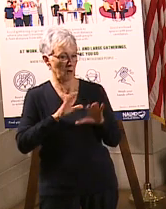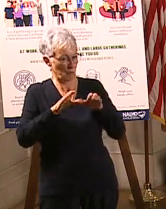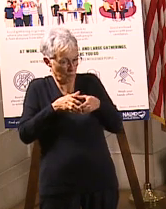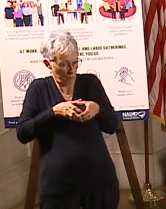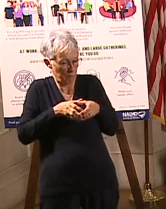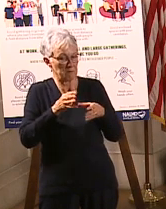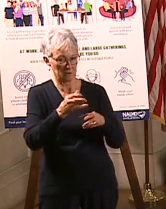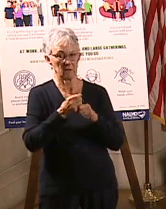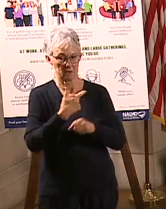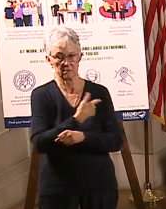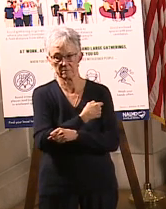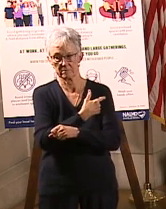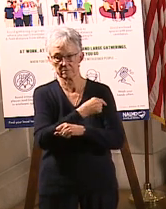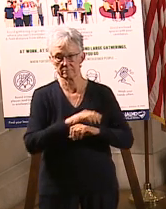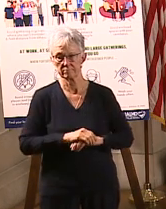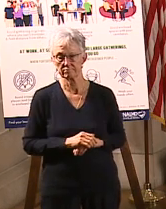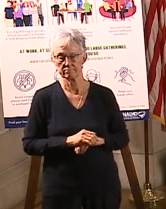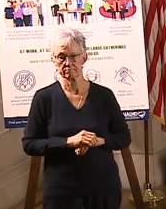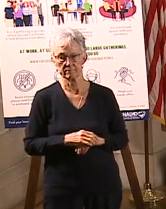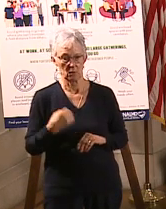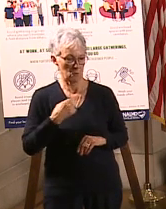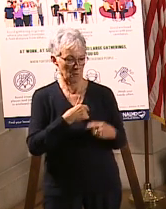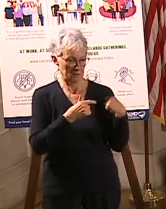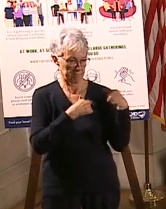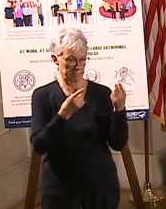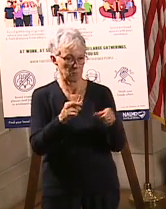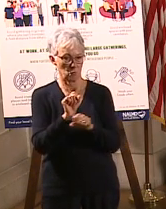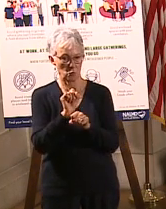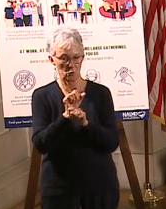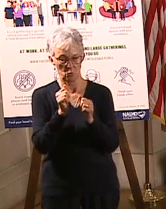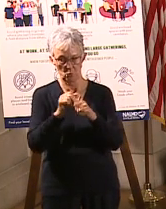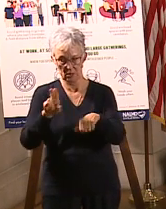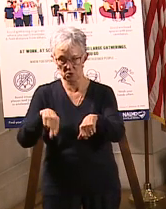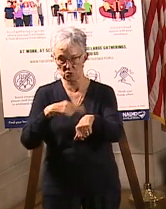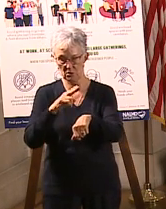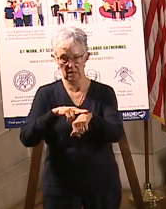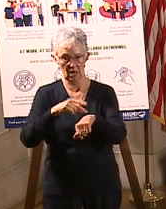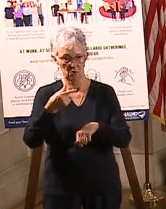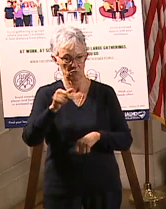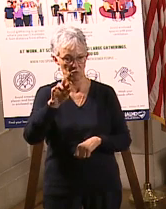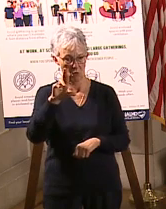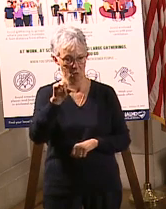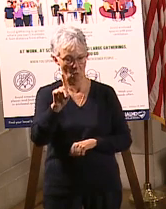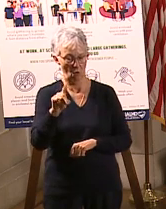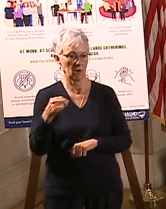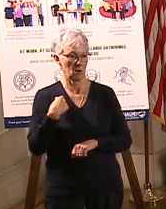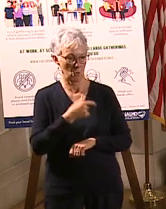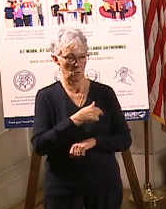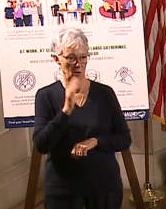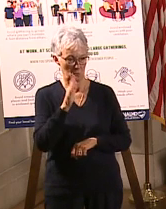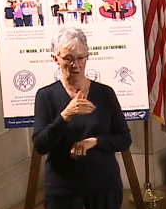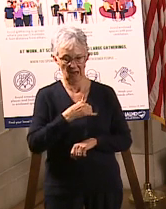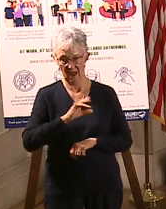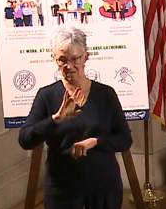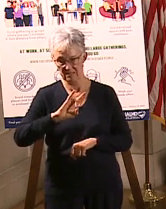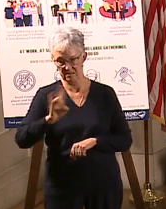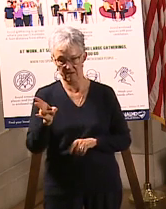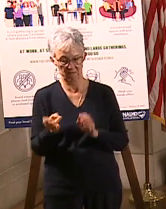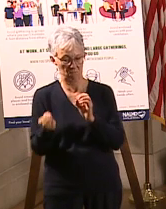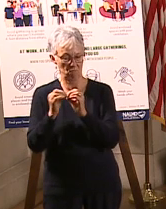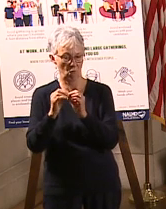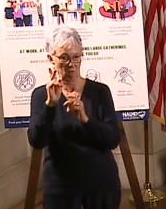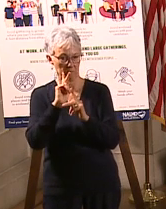have also been working with the National Guard for a few weeks and are activating another approximately 70 personnel to assist